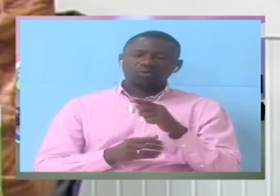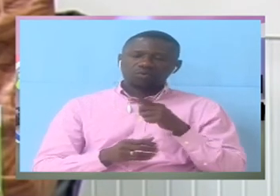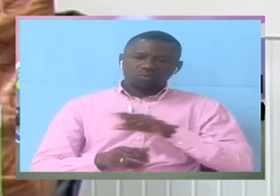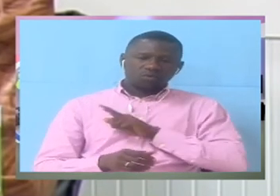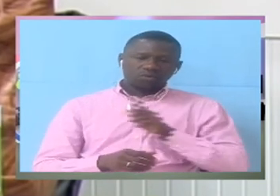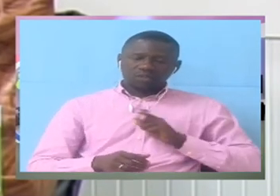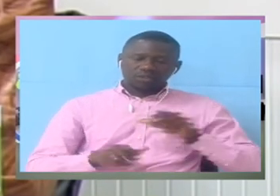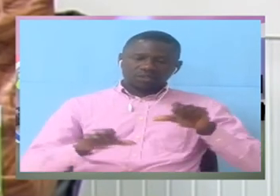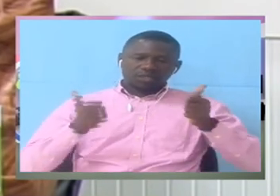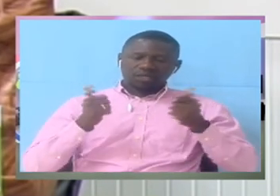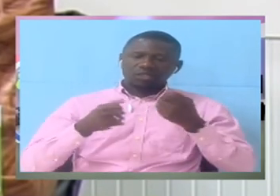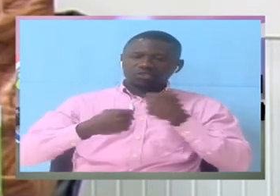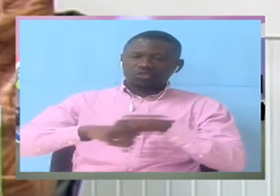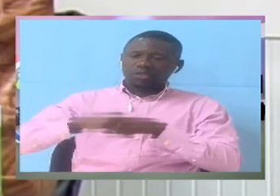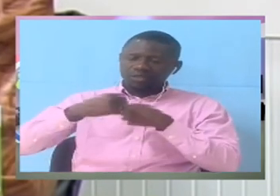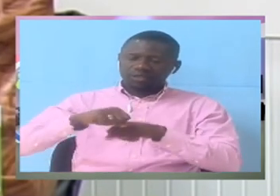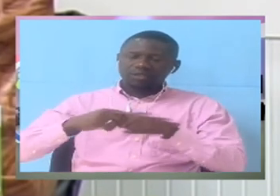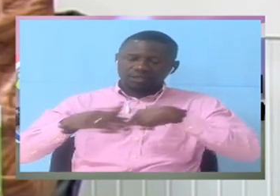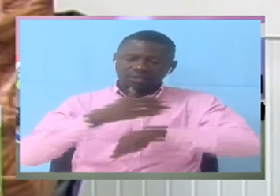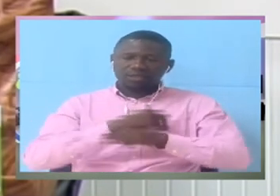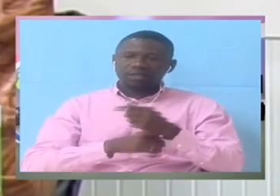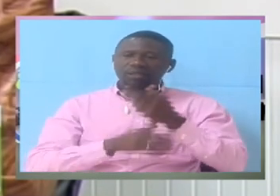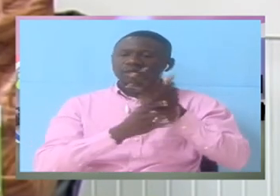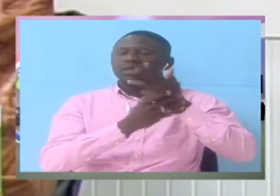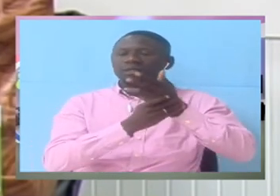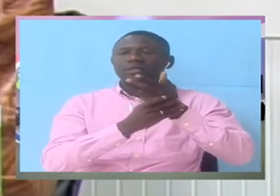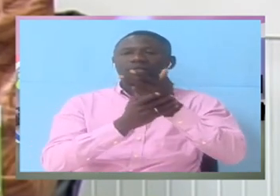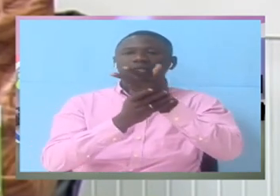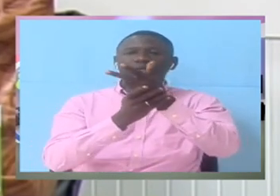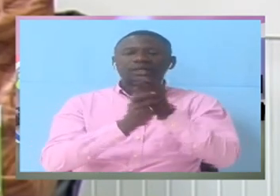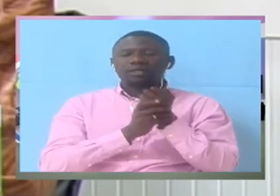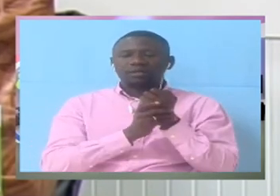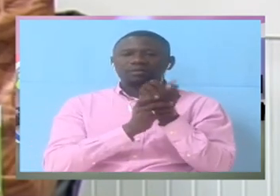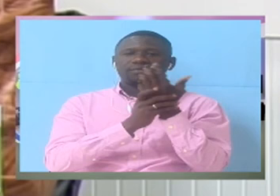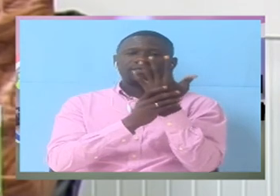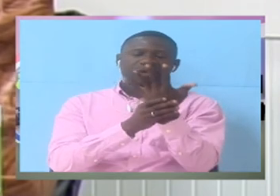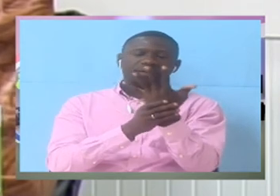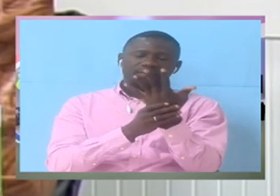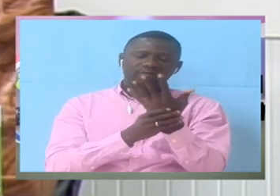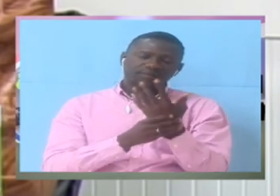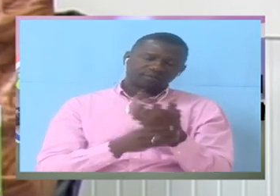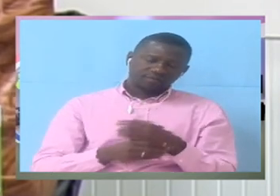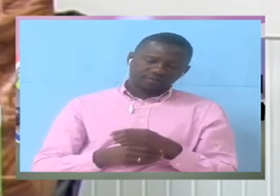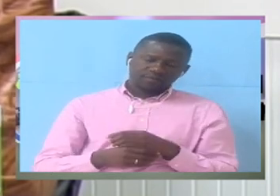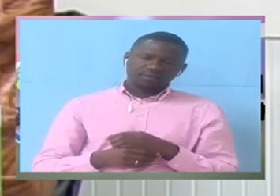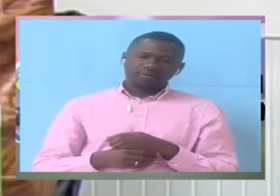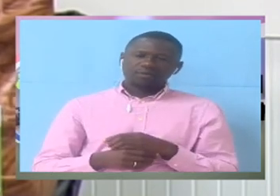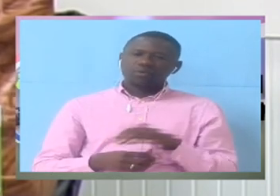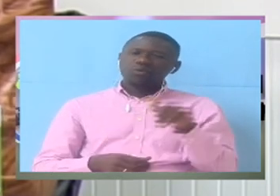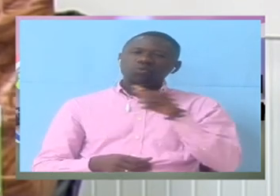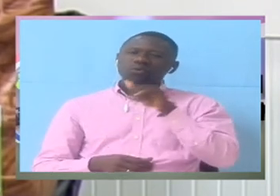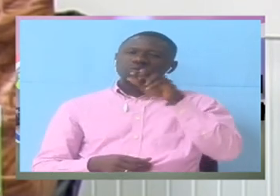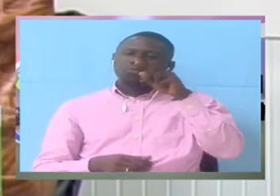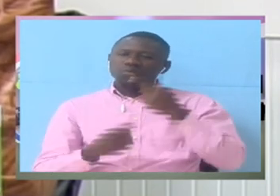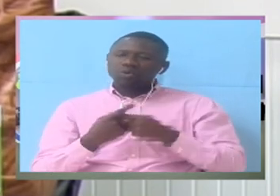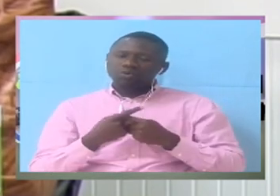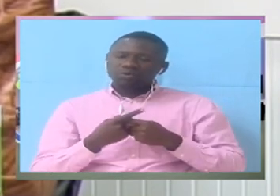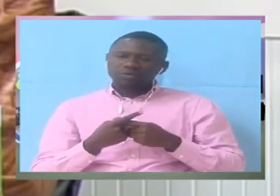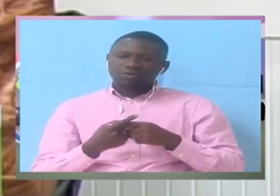started training in 1985 on the second. Of which month? Karjuma. January. January.